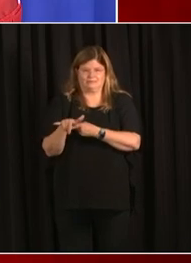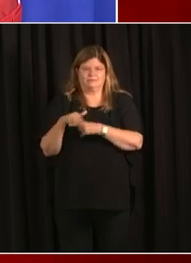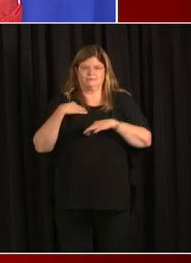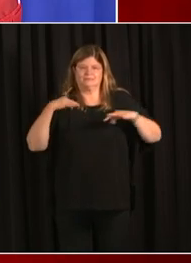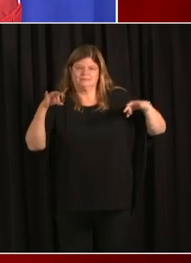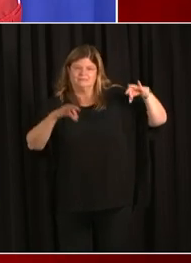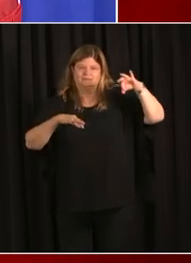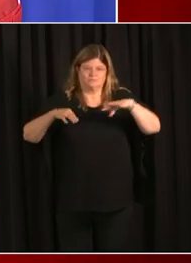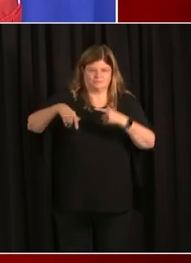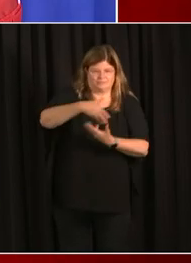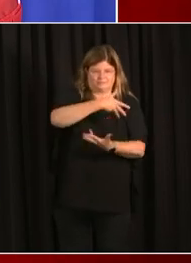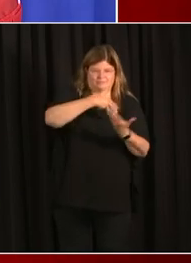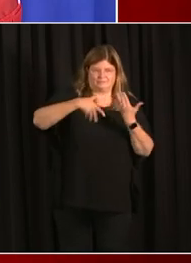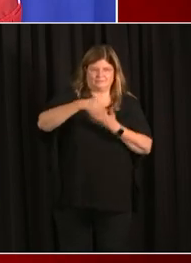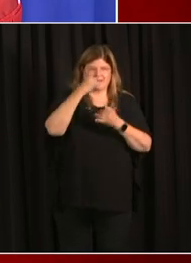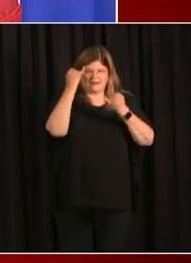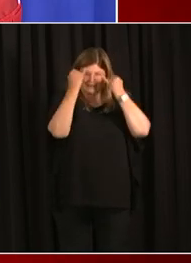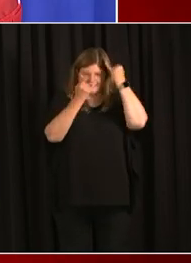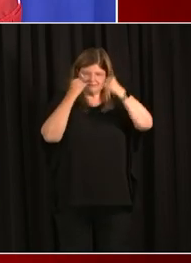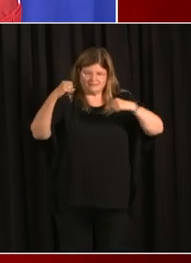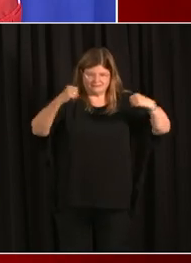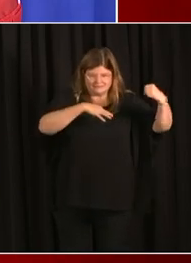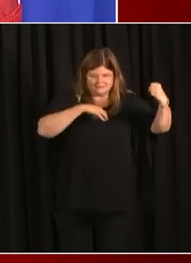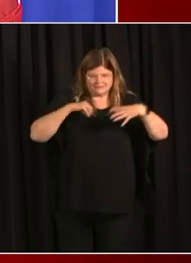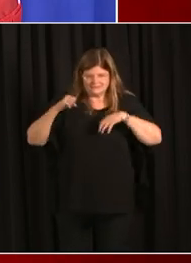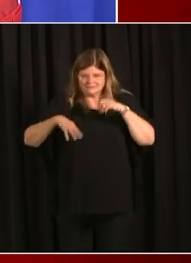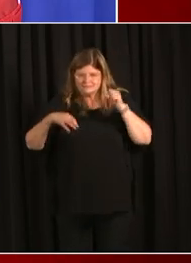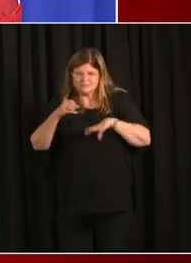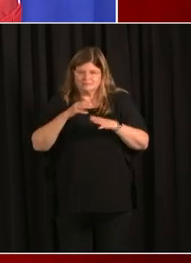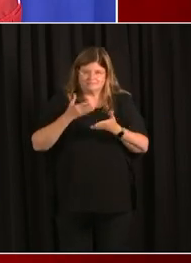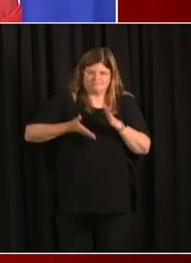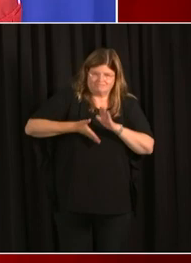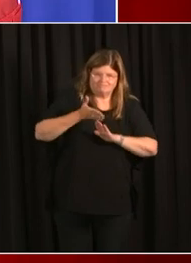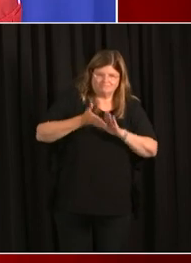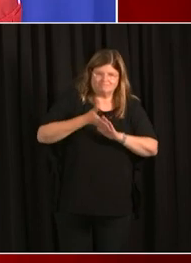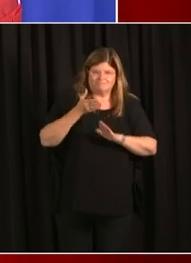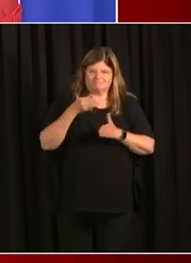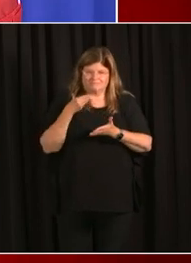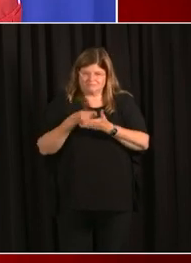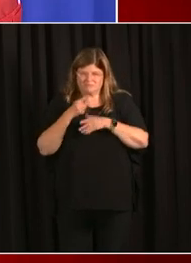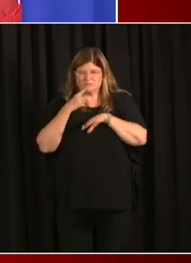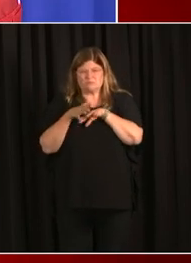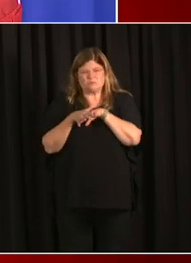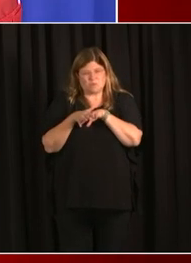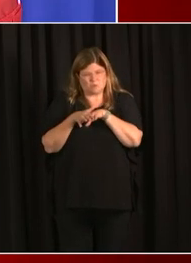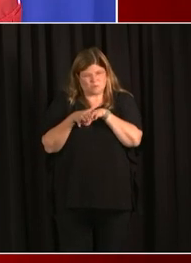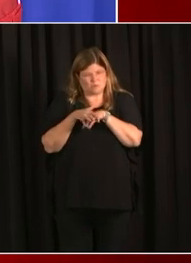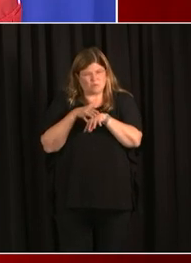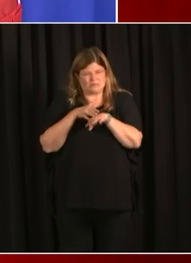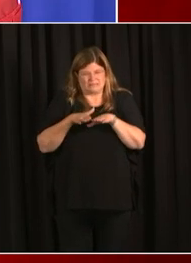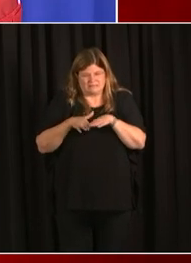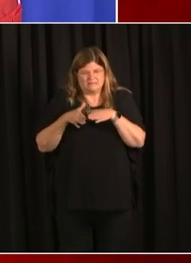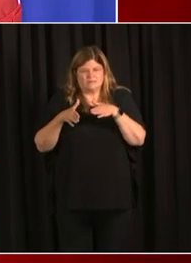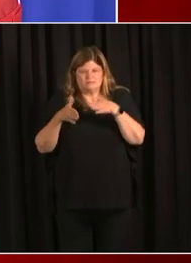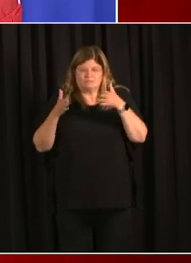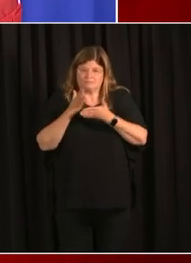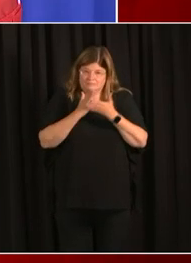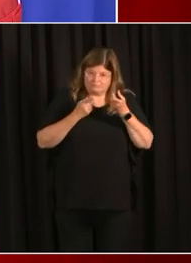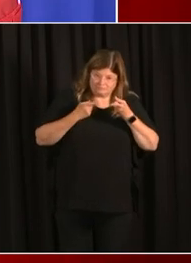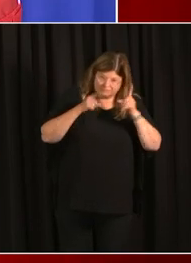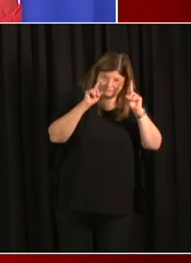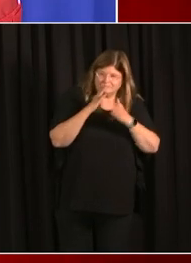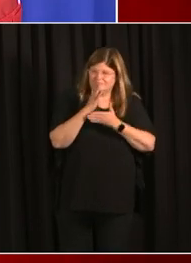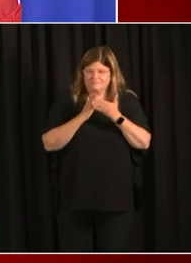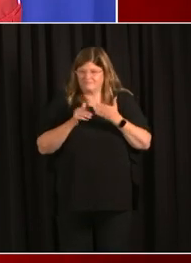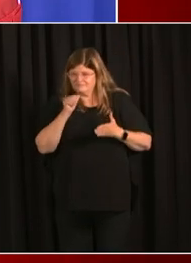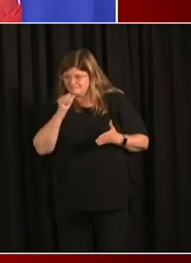about bringing the economy back and slowly reopening and the things that are working and not working, so that